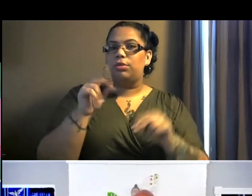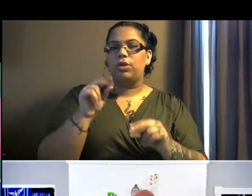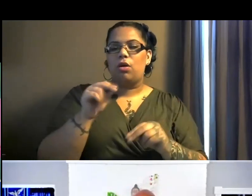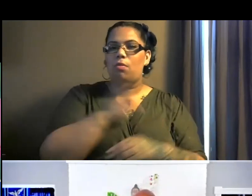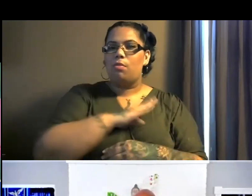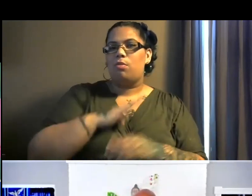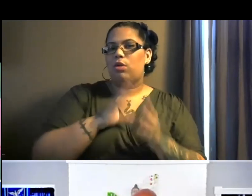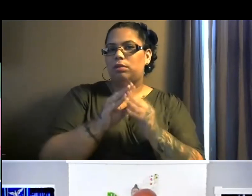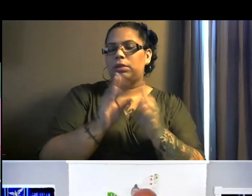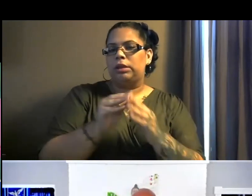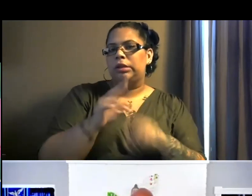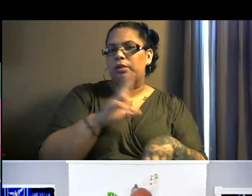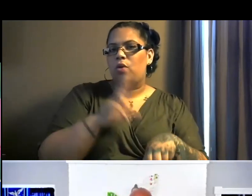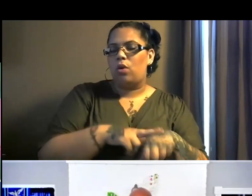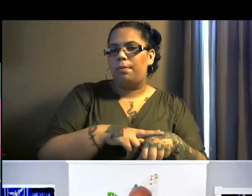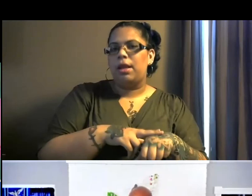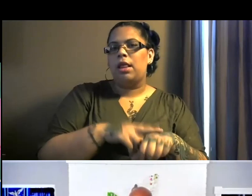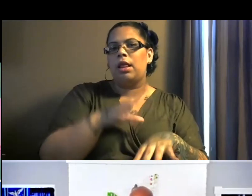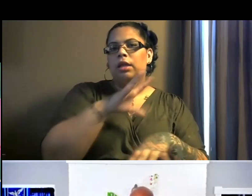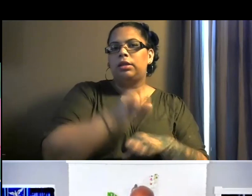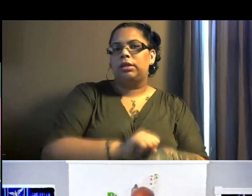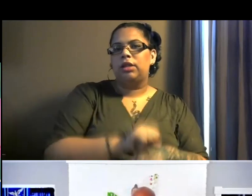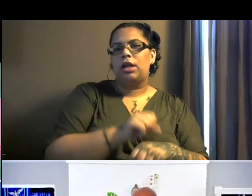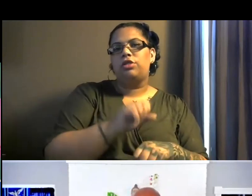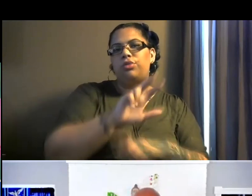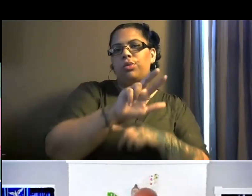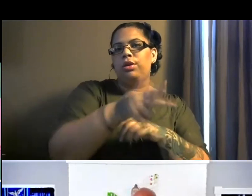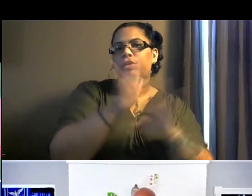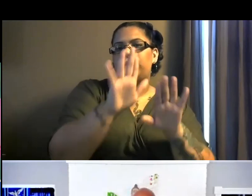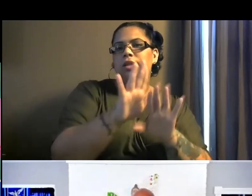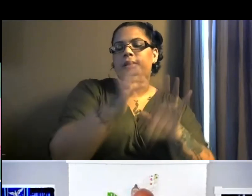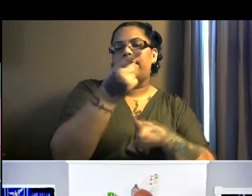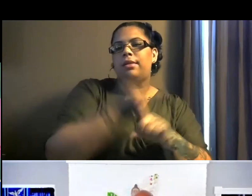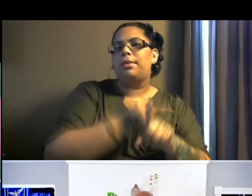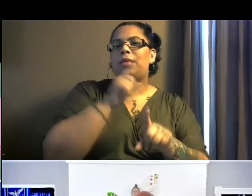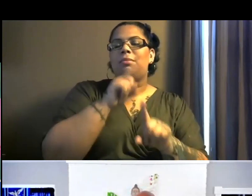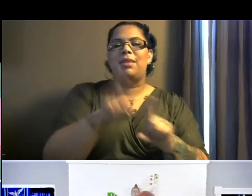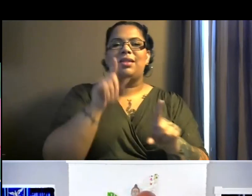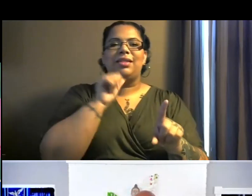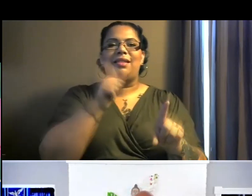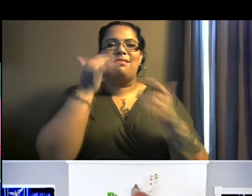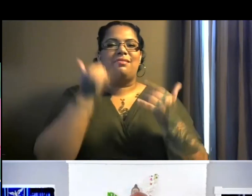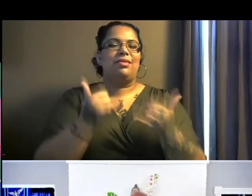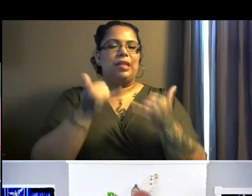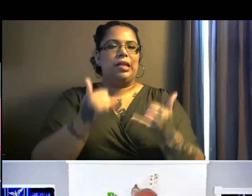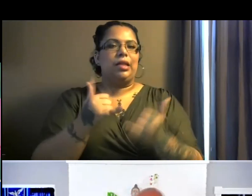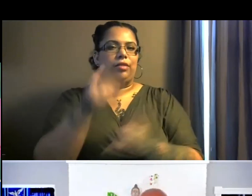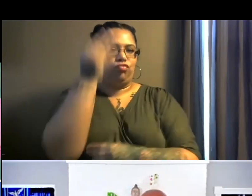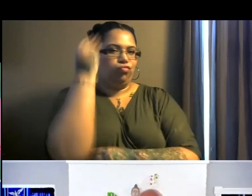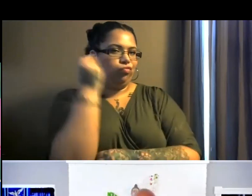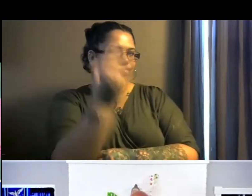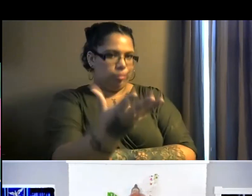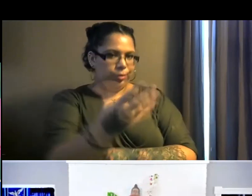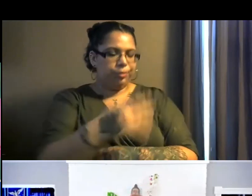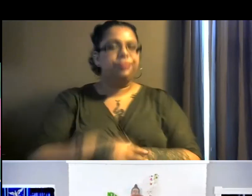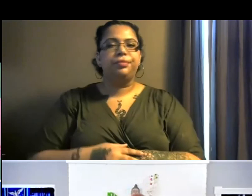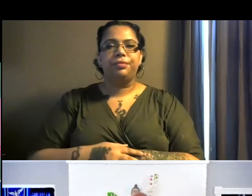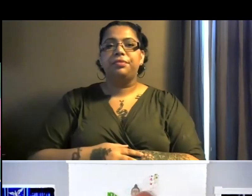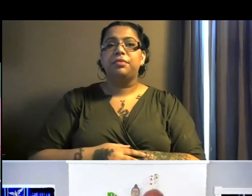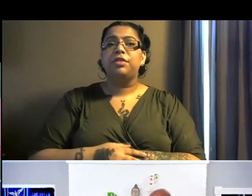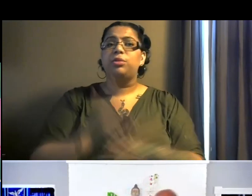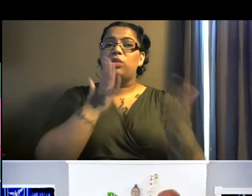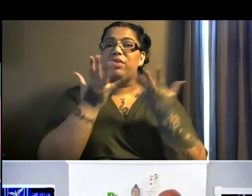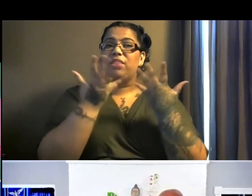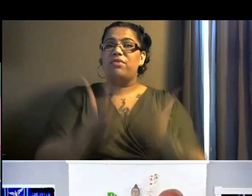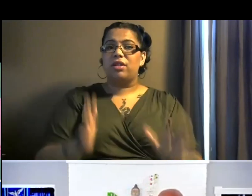board meeting is scheduled third Sunday of the month. There will not be one today, just so you know. So after